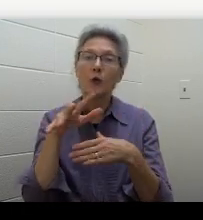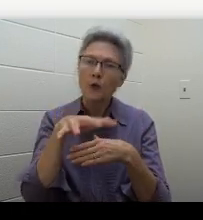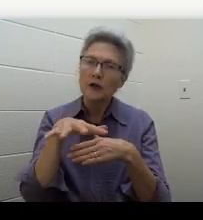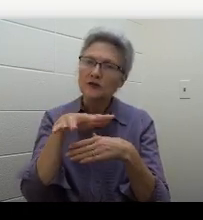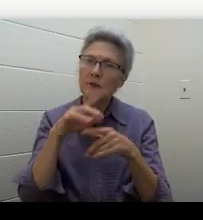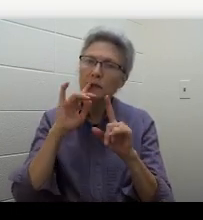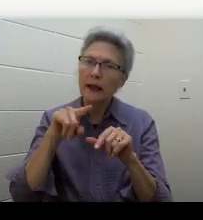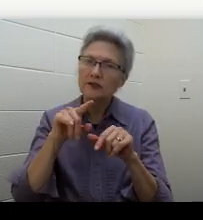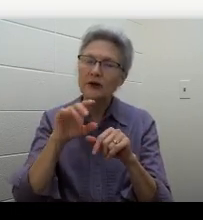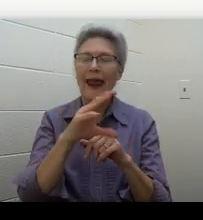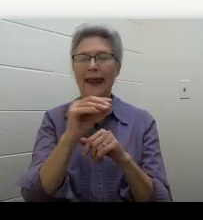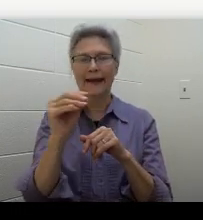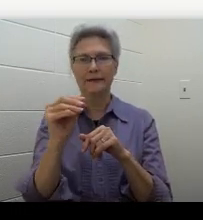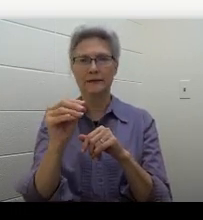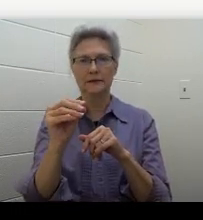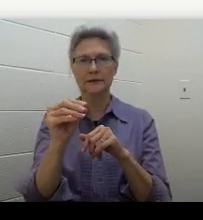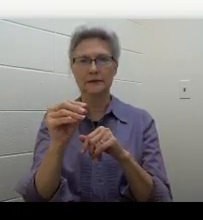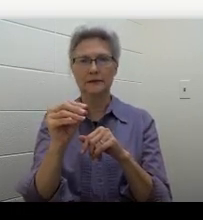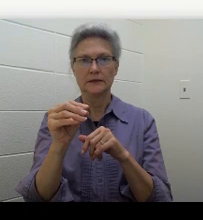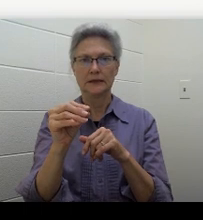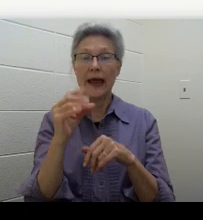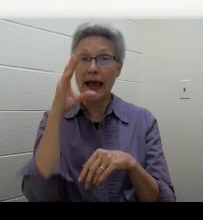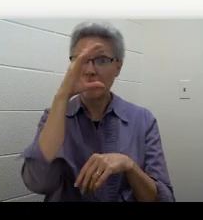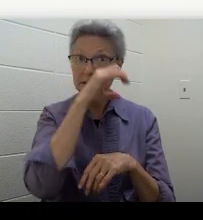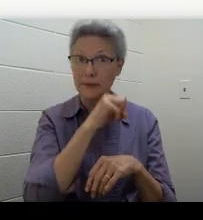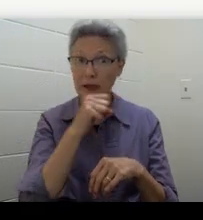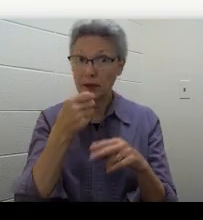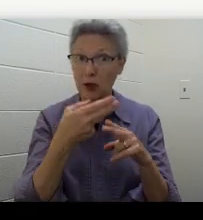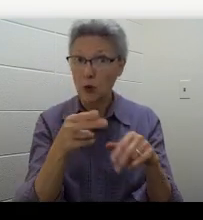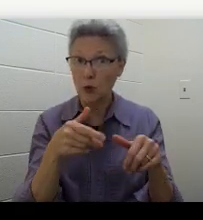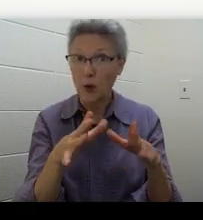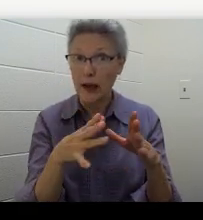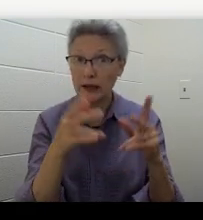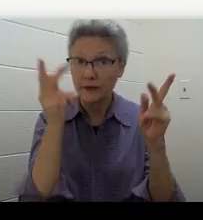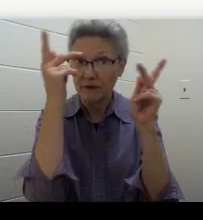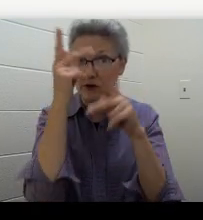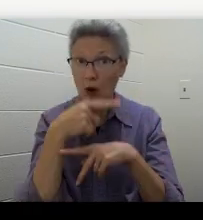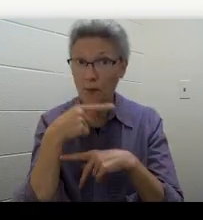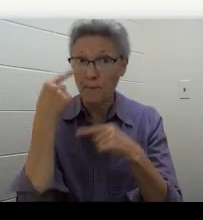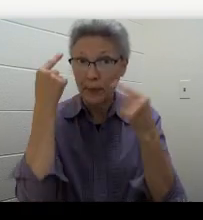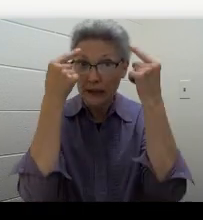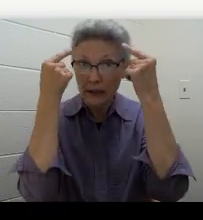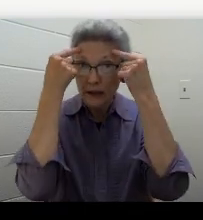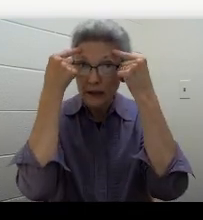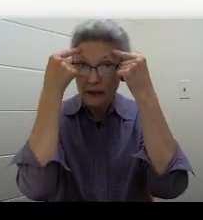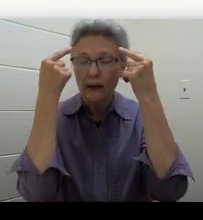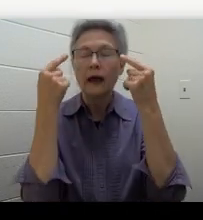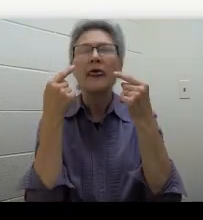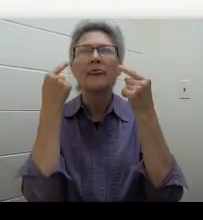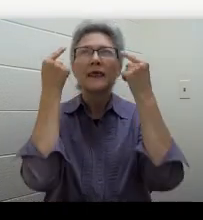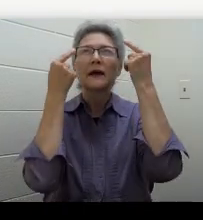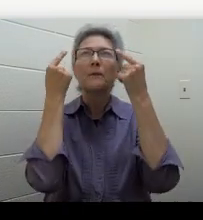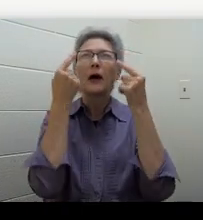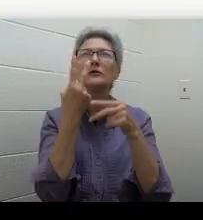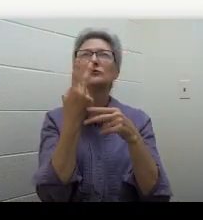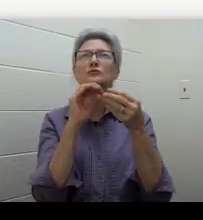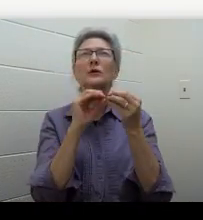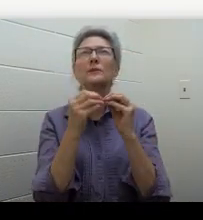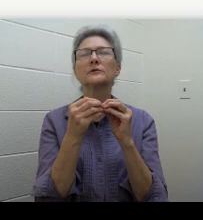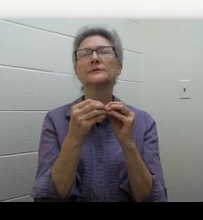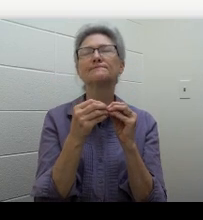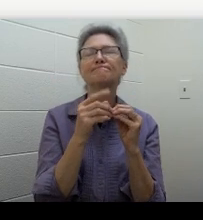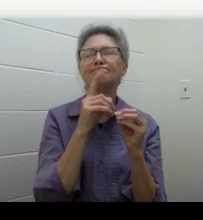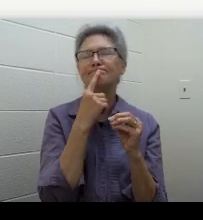of my answer, and an estimate can be a quick way to solve it mentally. So thinking about these two